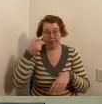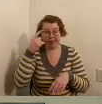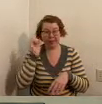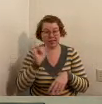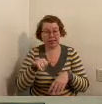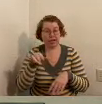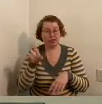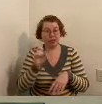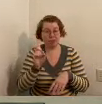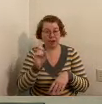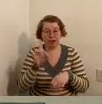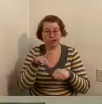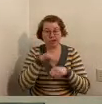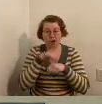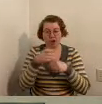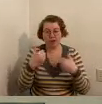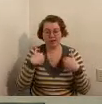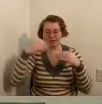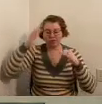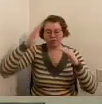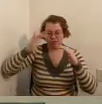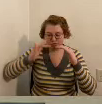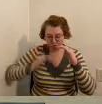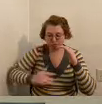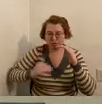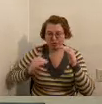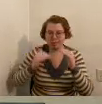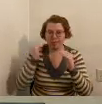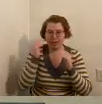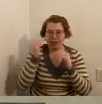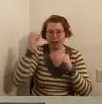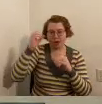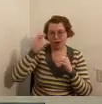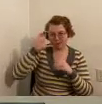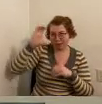that's where the Earth has the least amount of sunlight.